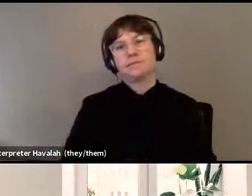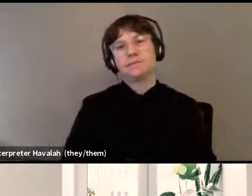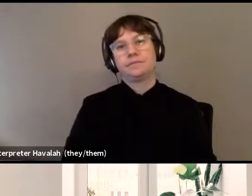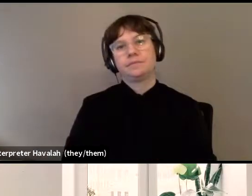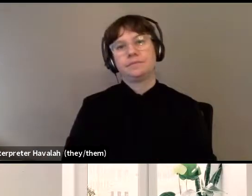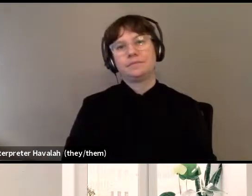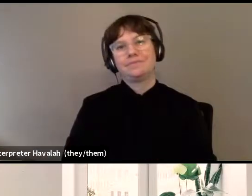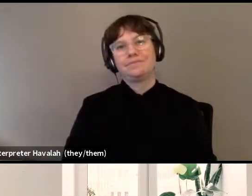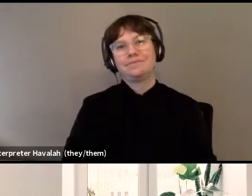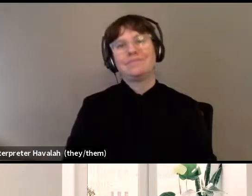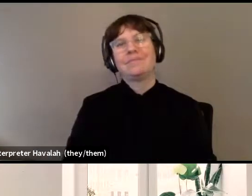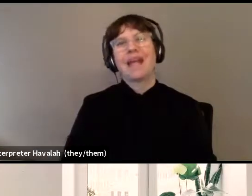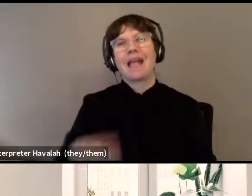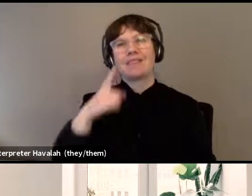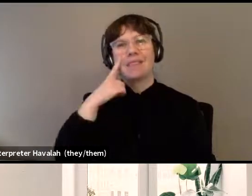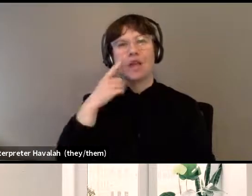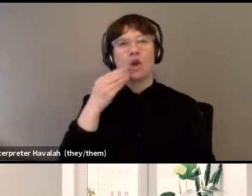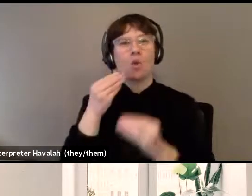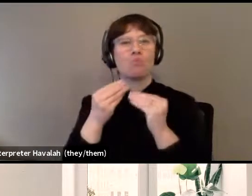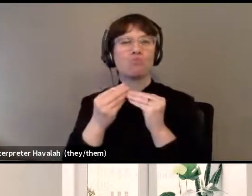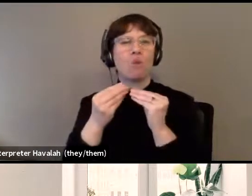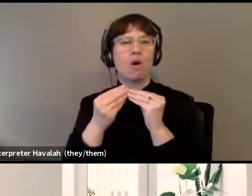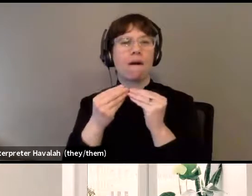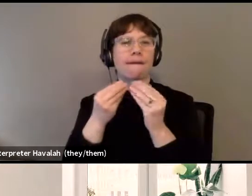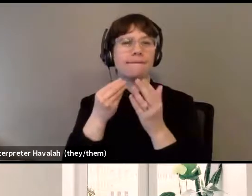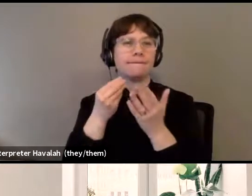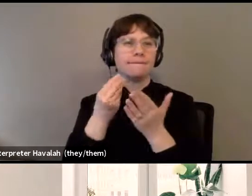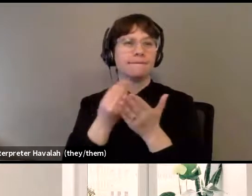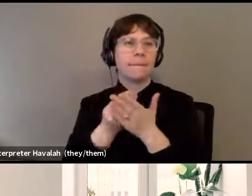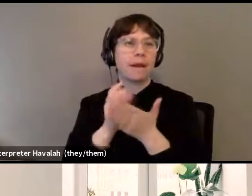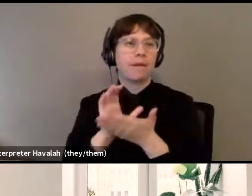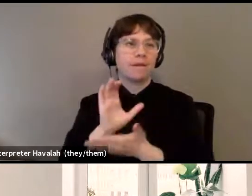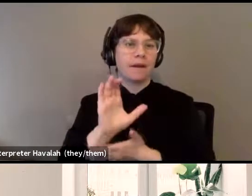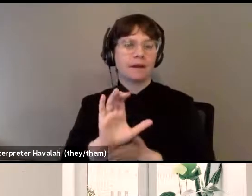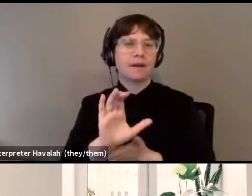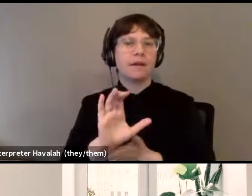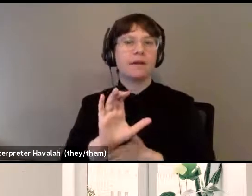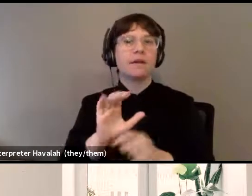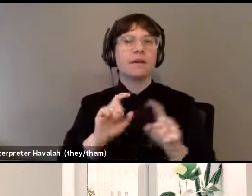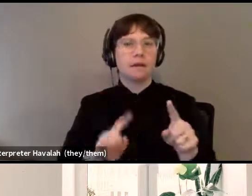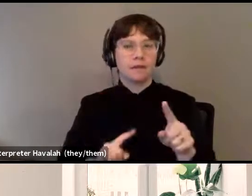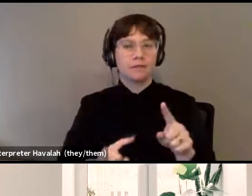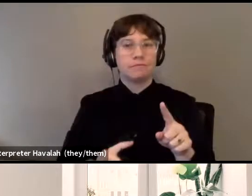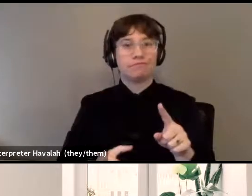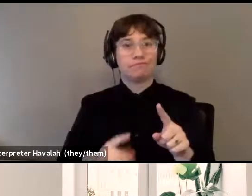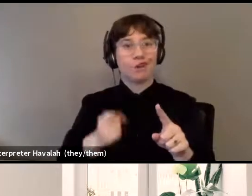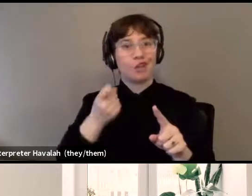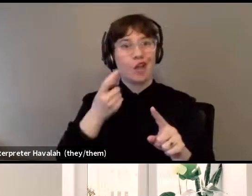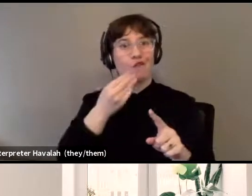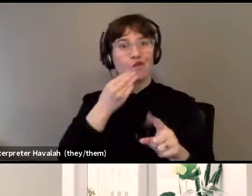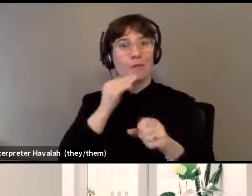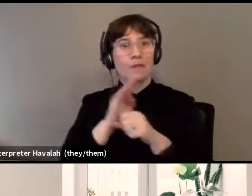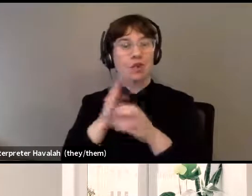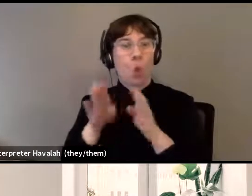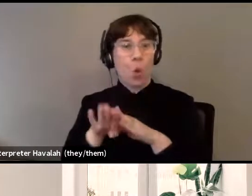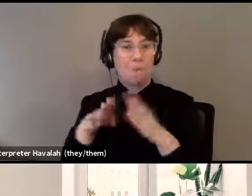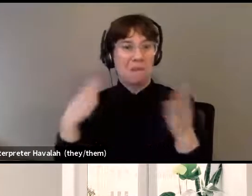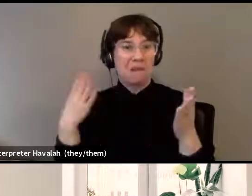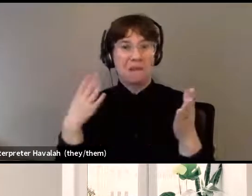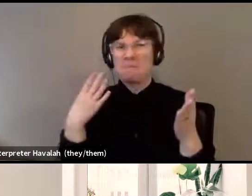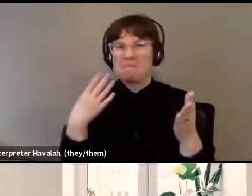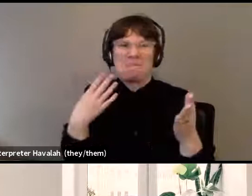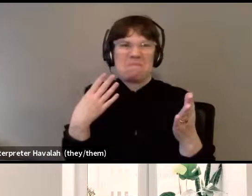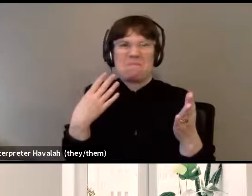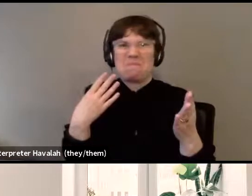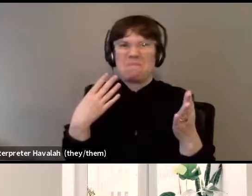So I think it's attracted more funding. It's attracted more attention. There's food businesses opening up. And I can't say that they're opening up because of 40